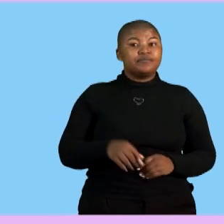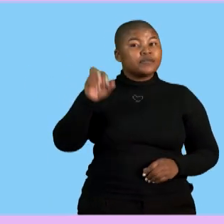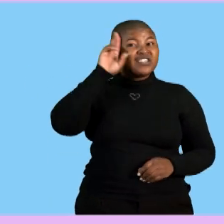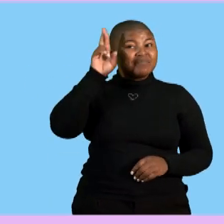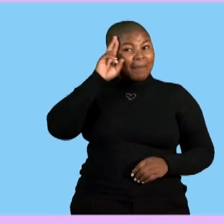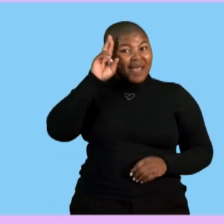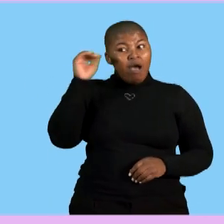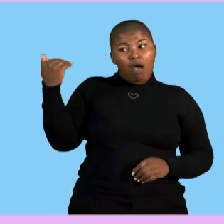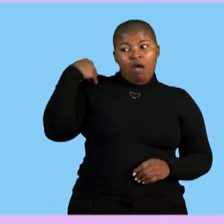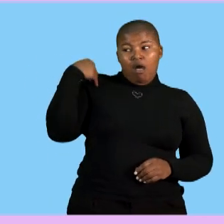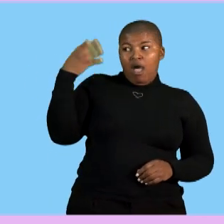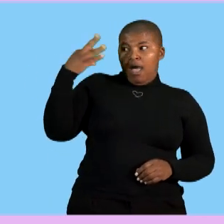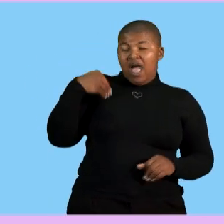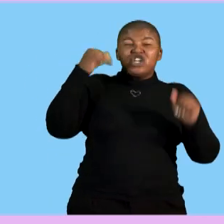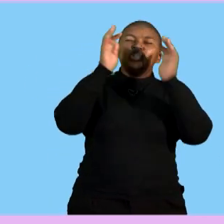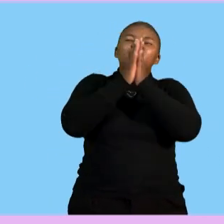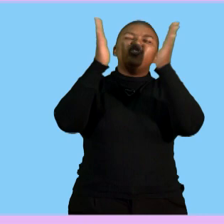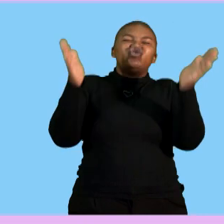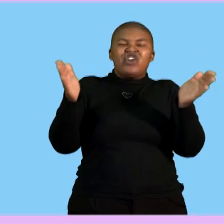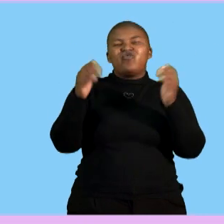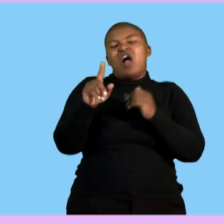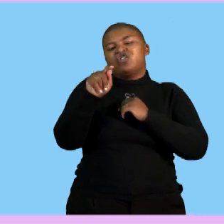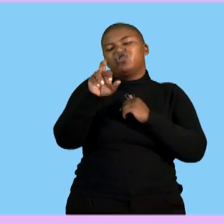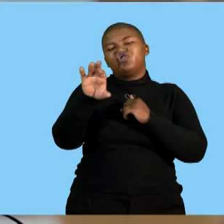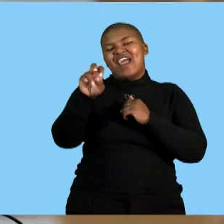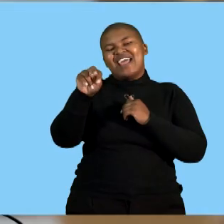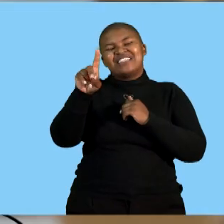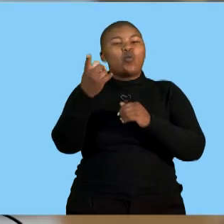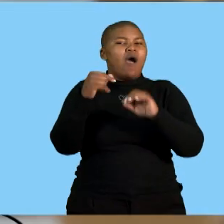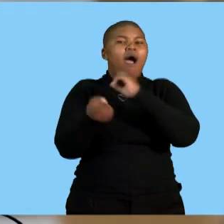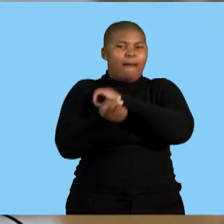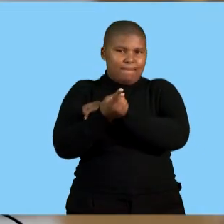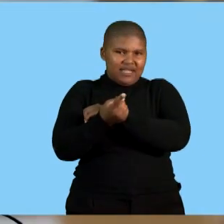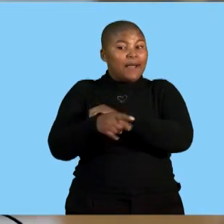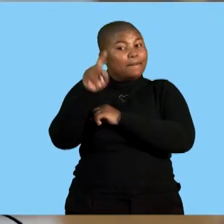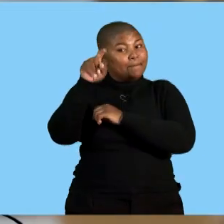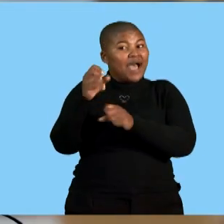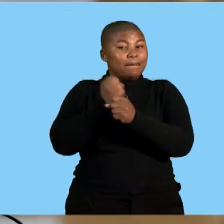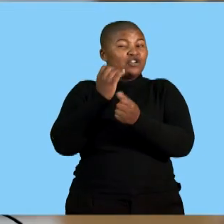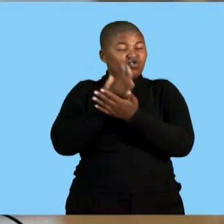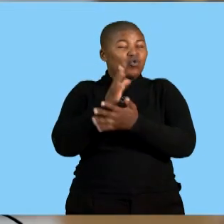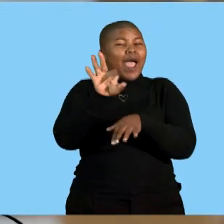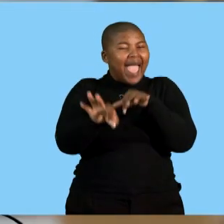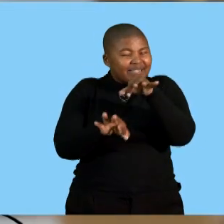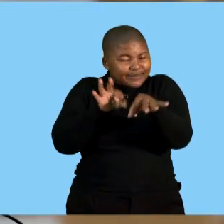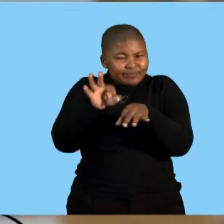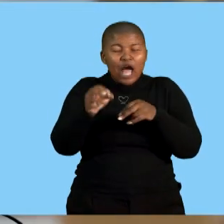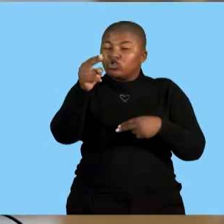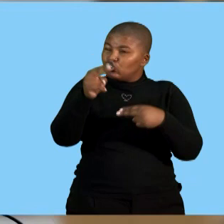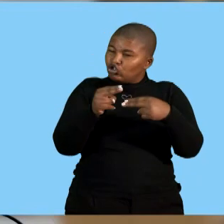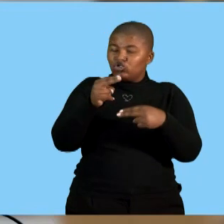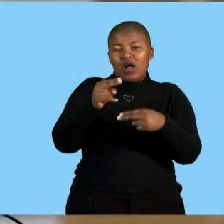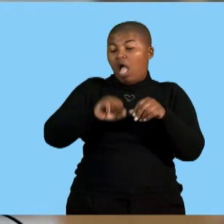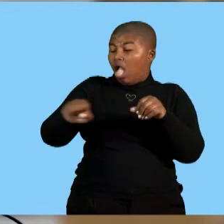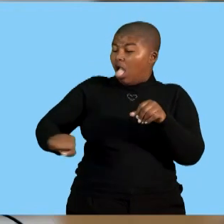trend, long explanations will get yourself sidetracked. Give it as short as possible and